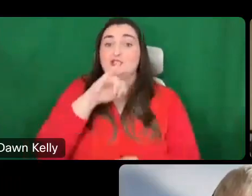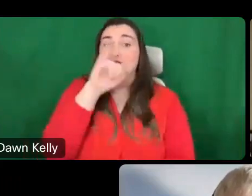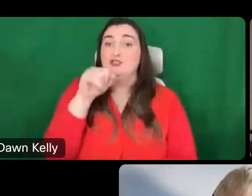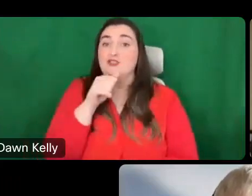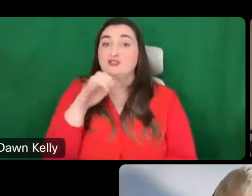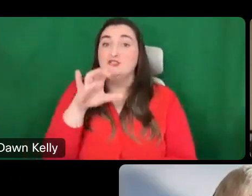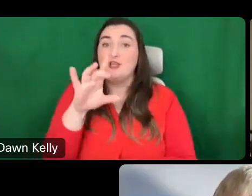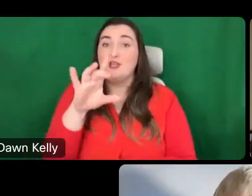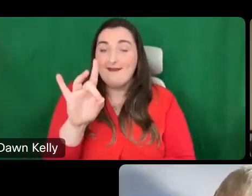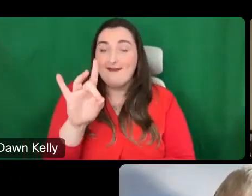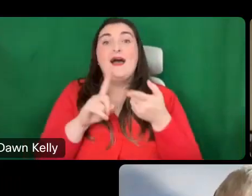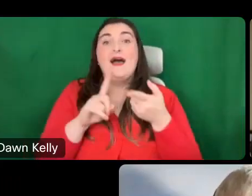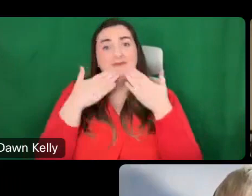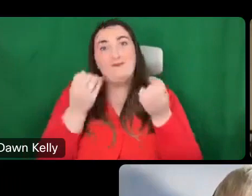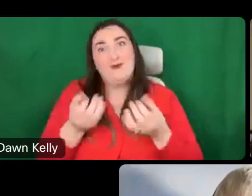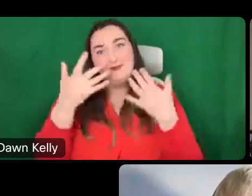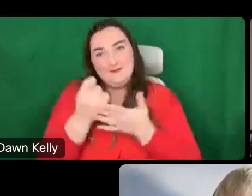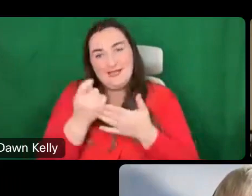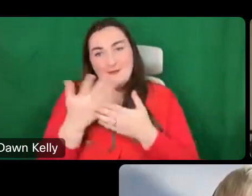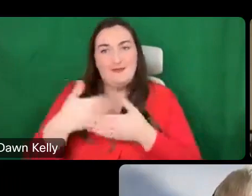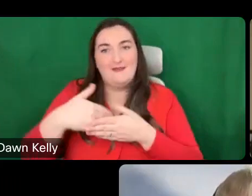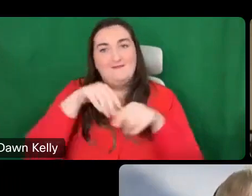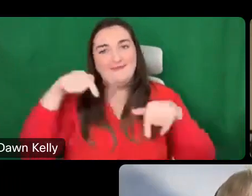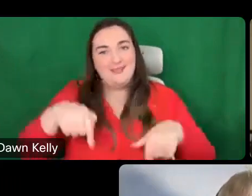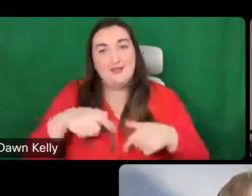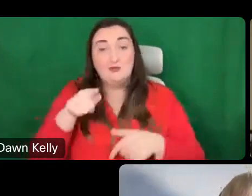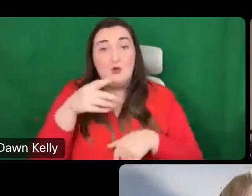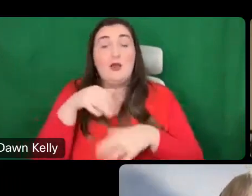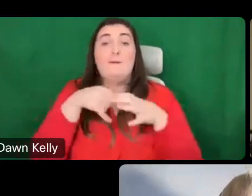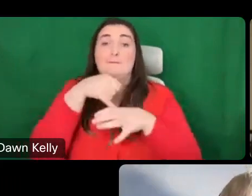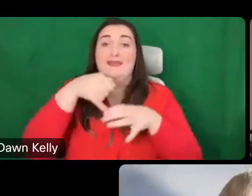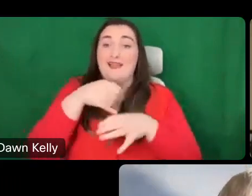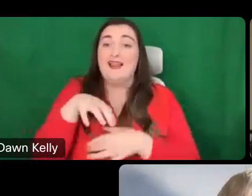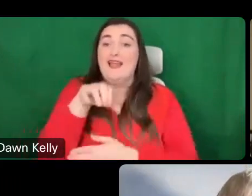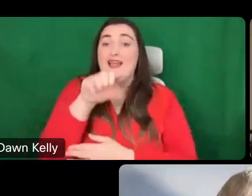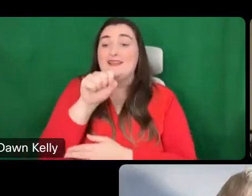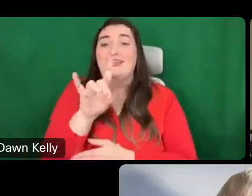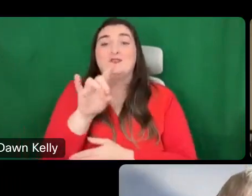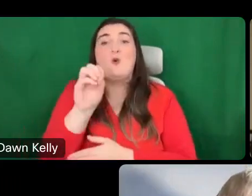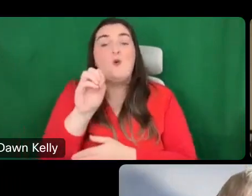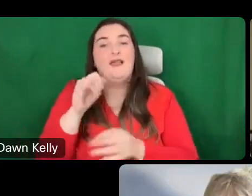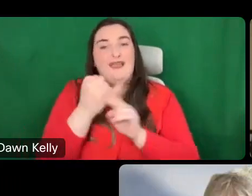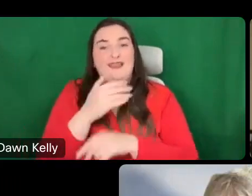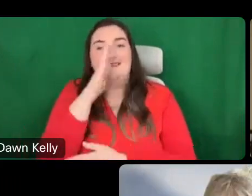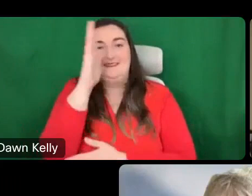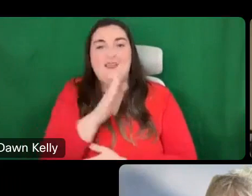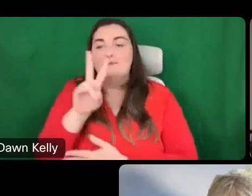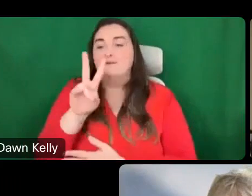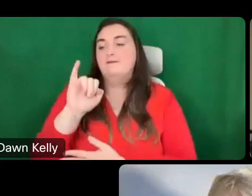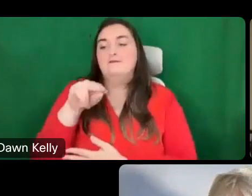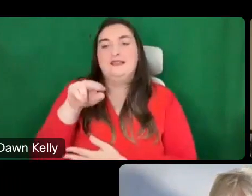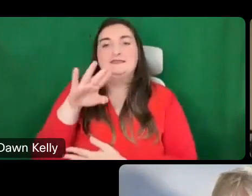thank you for giving up your time and engaging with us. You're a medical SHO in St. Vincent's Hospital. And Jack, obviously, you